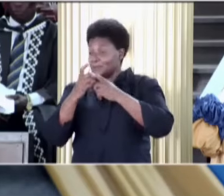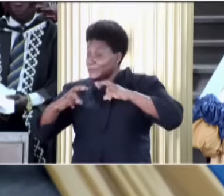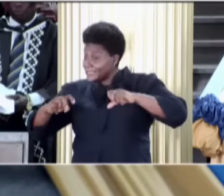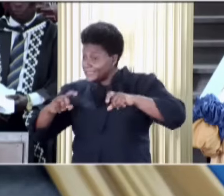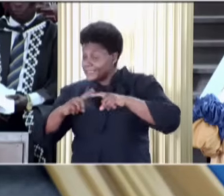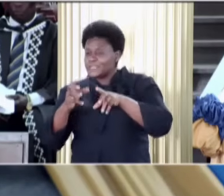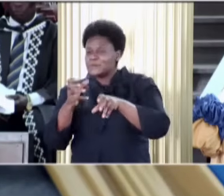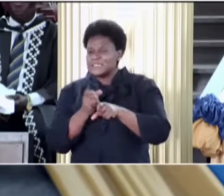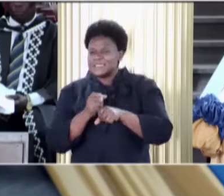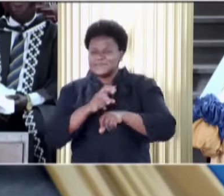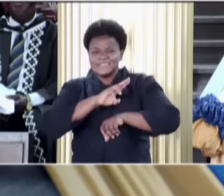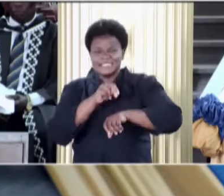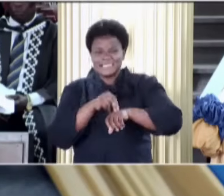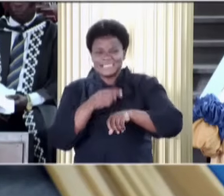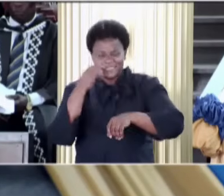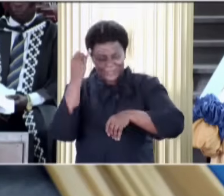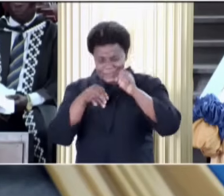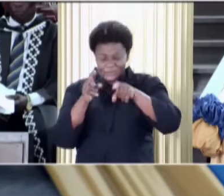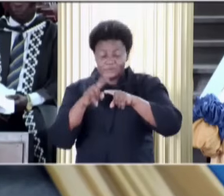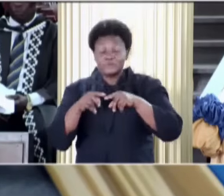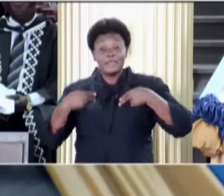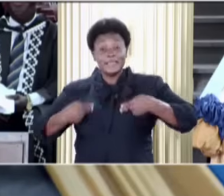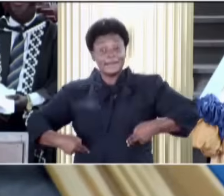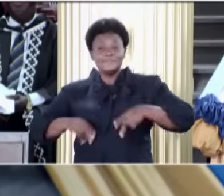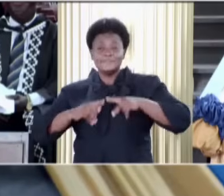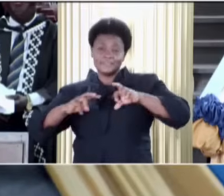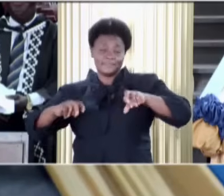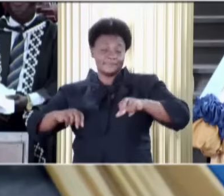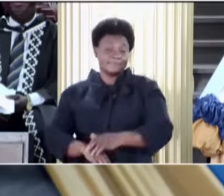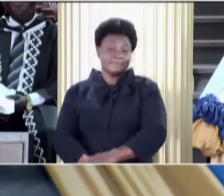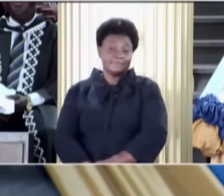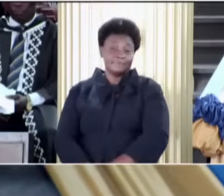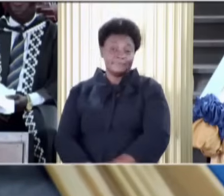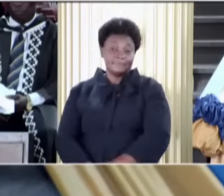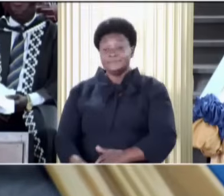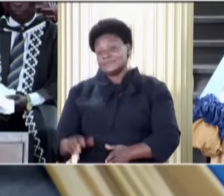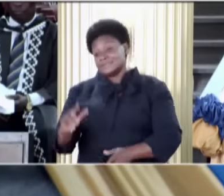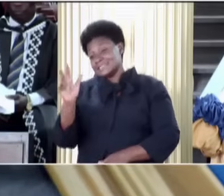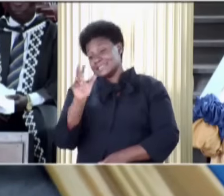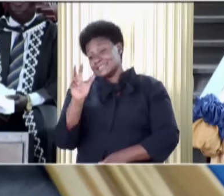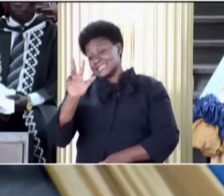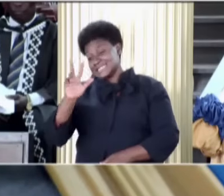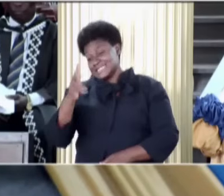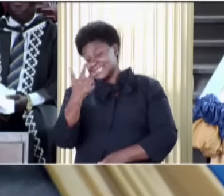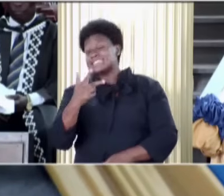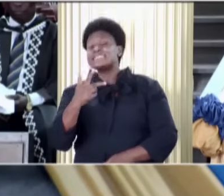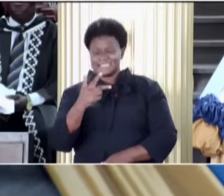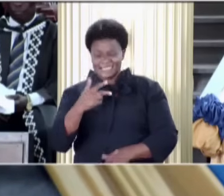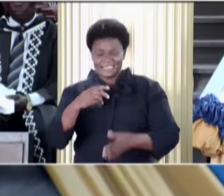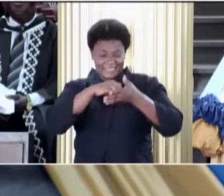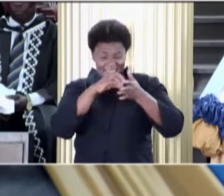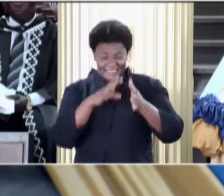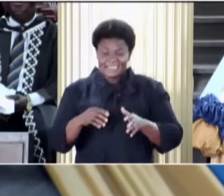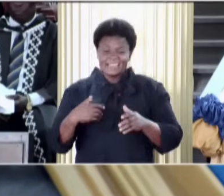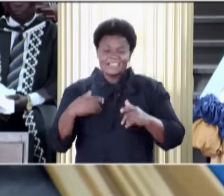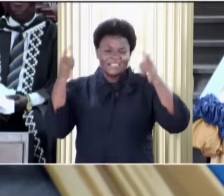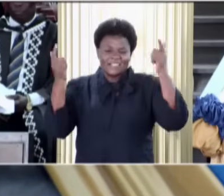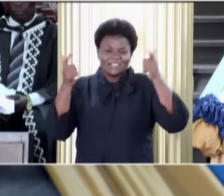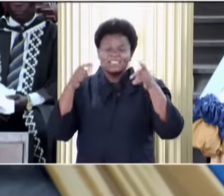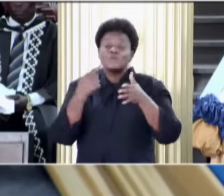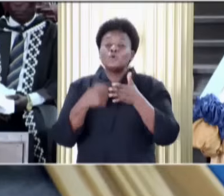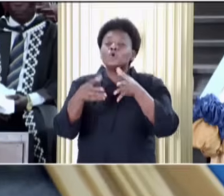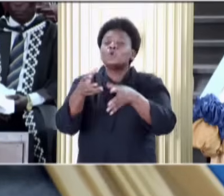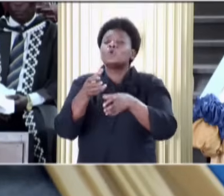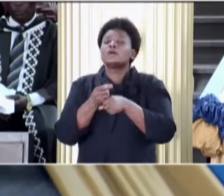its contributions to health research. 3 of our students have won international awards